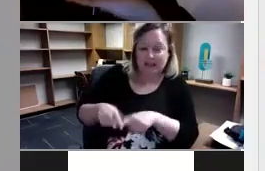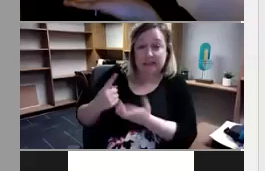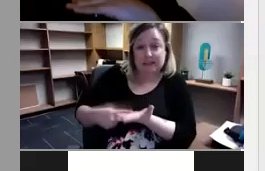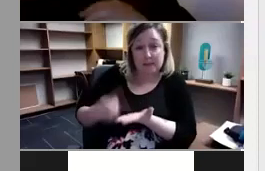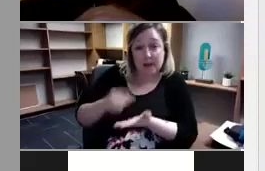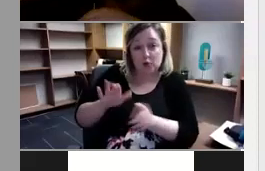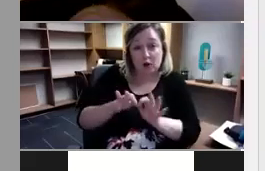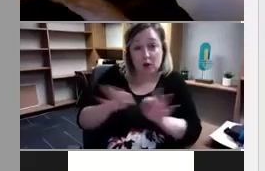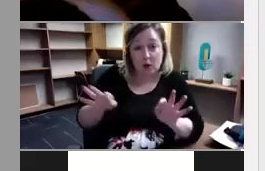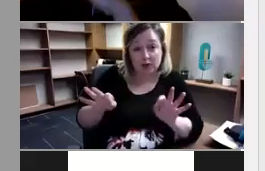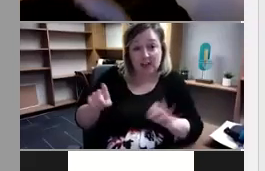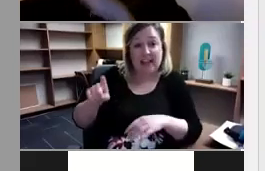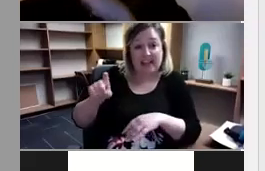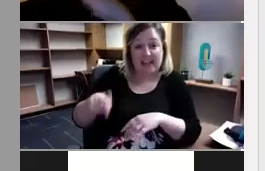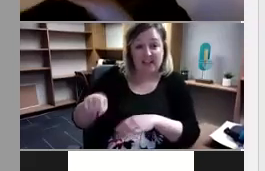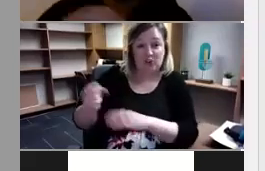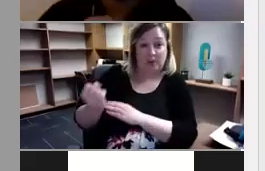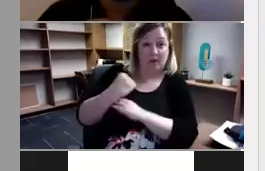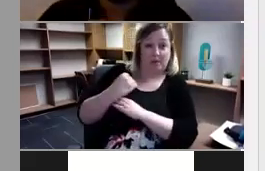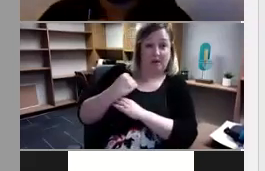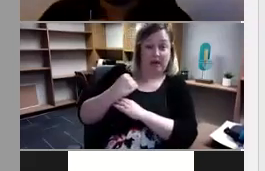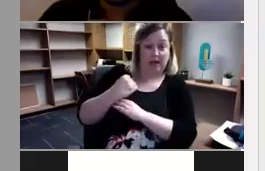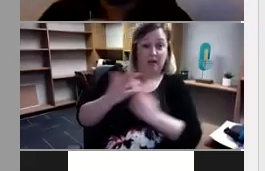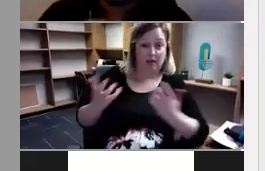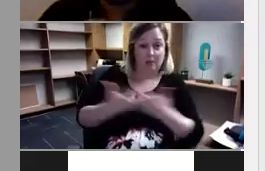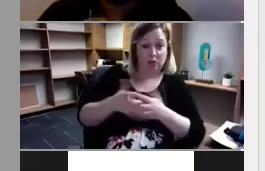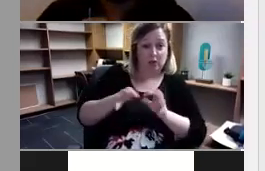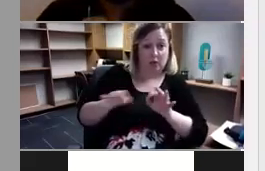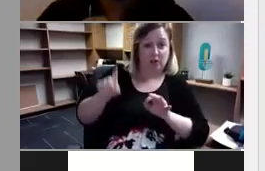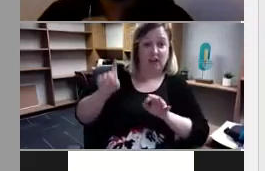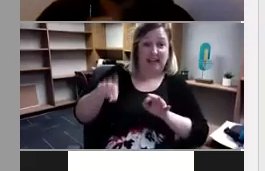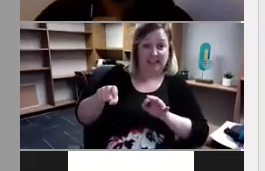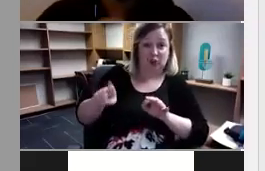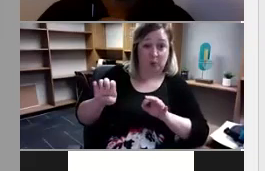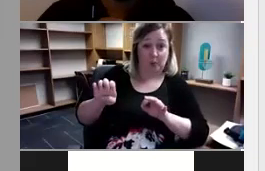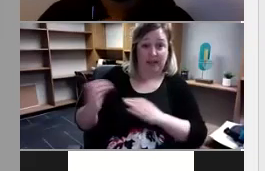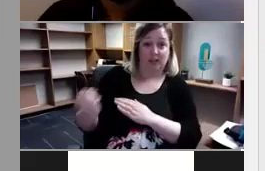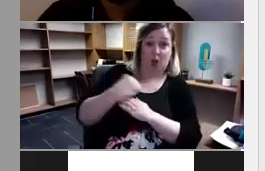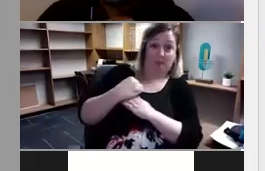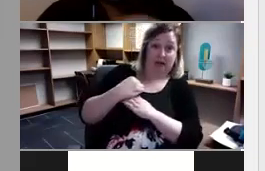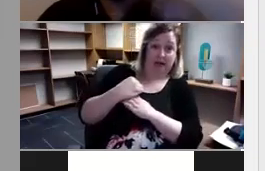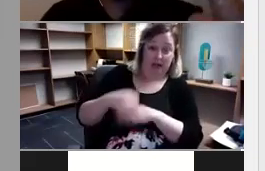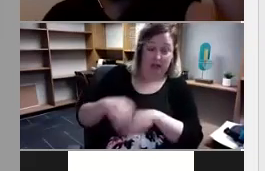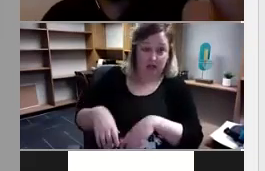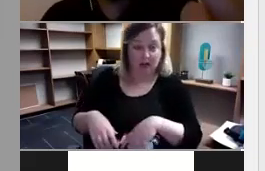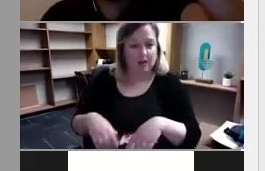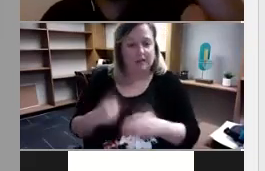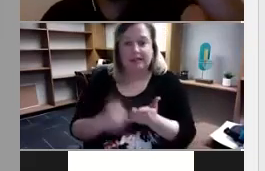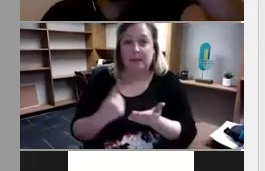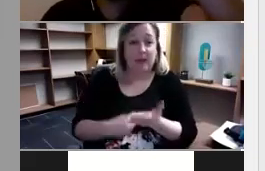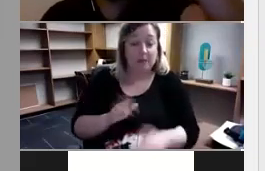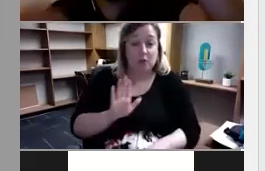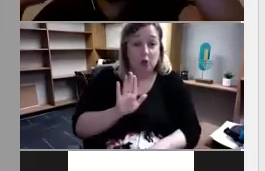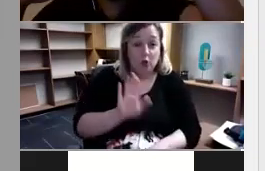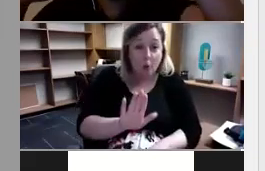needs to be dominated, so your merging equation needs to be dominated, that is for case 1. And sometimes your equation, your